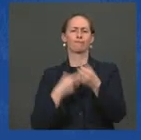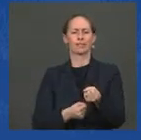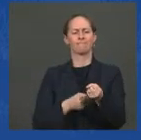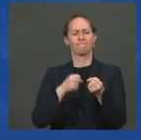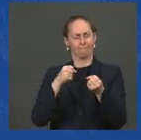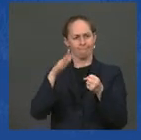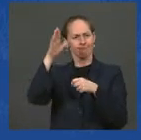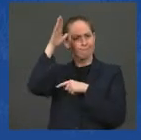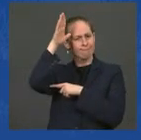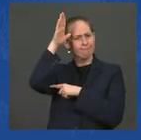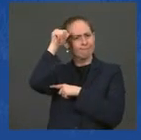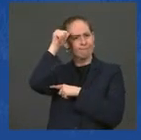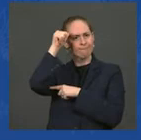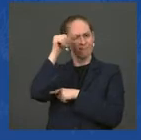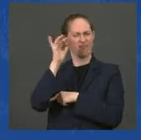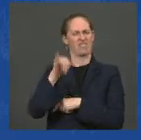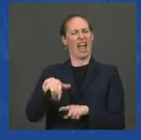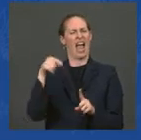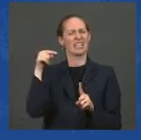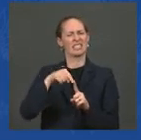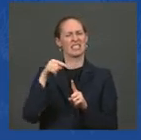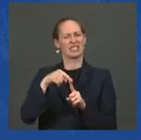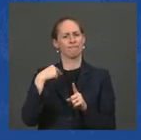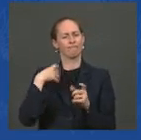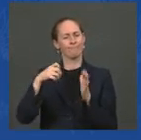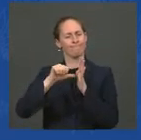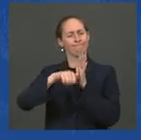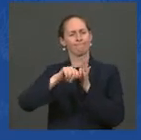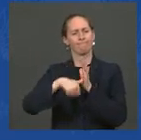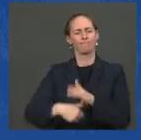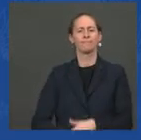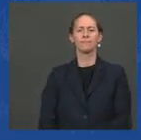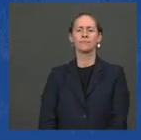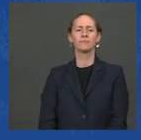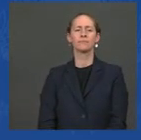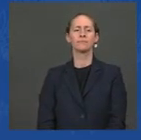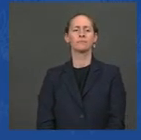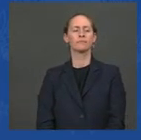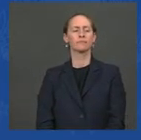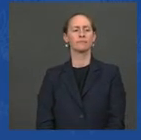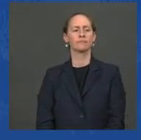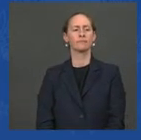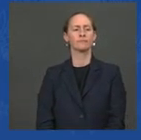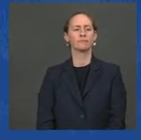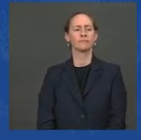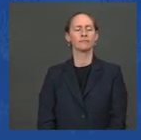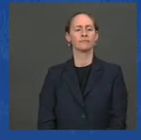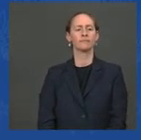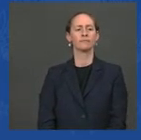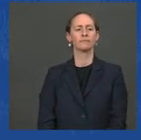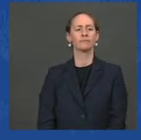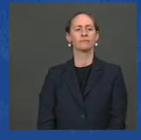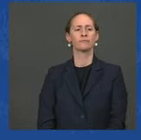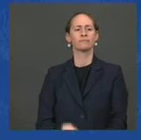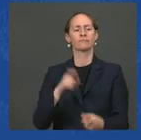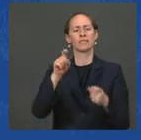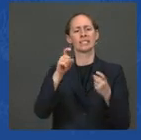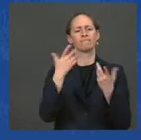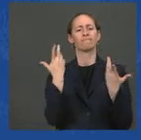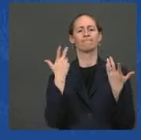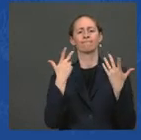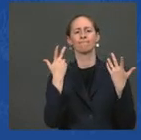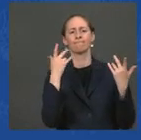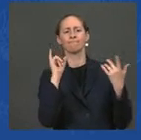And so that's what I'm talking about. You know, we need stronger levees, stronger power grids,